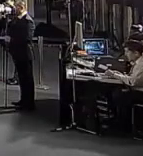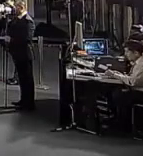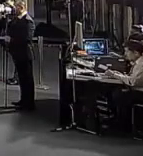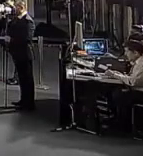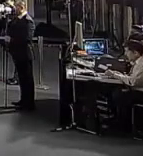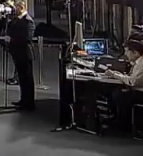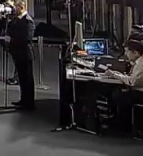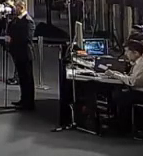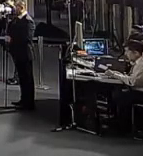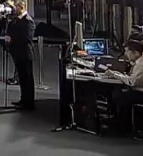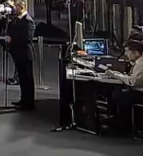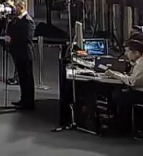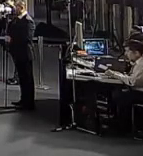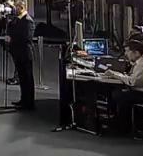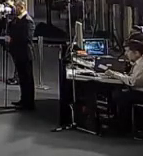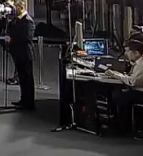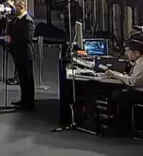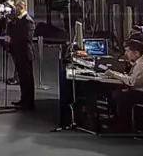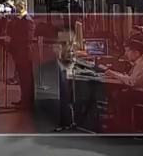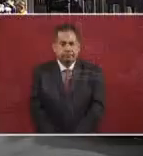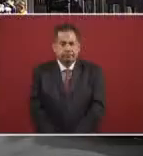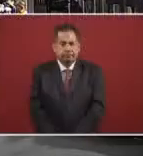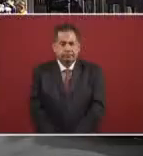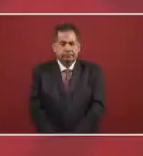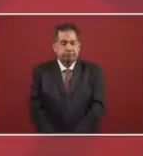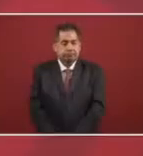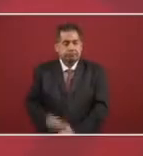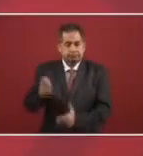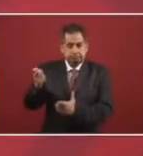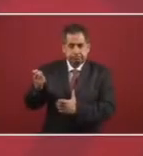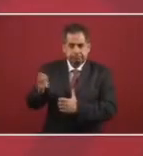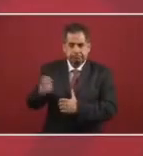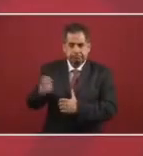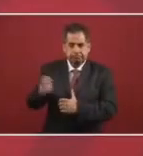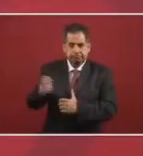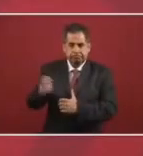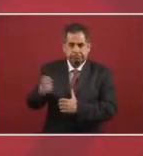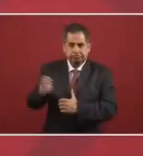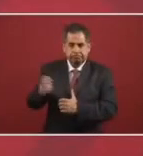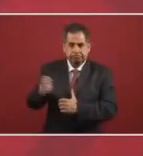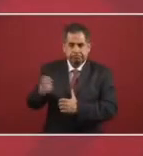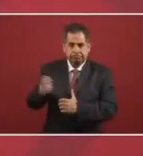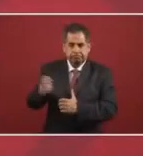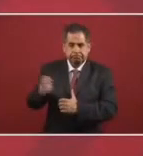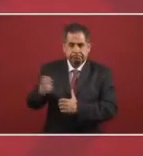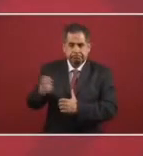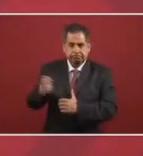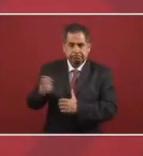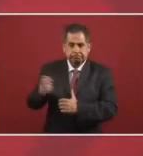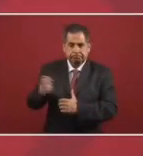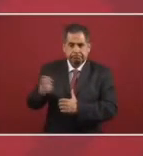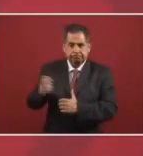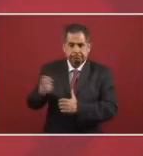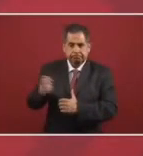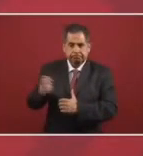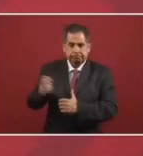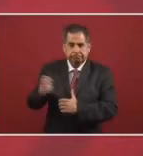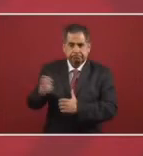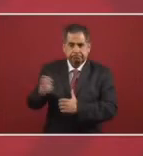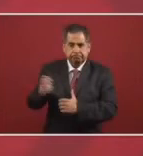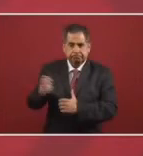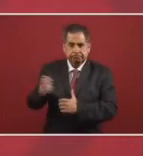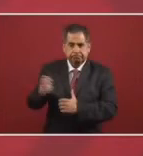los sucesos de Bolivia. And so we're going to be going into